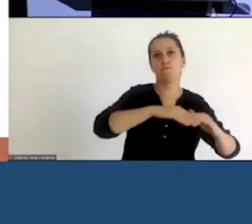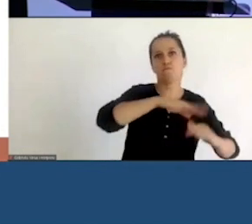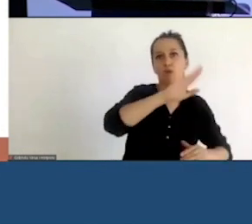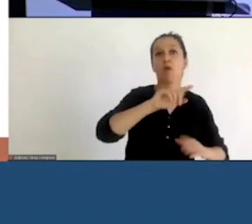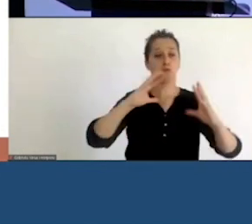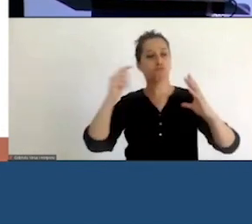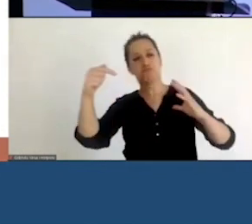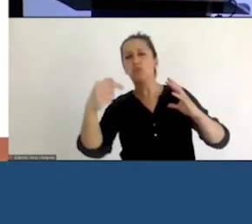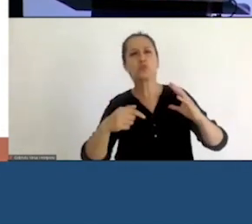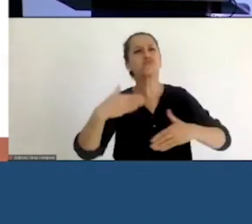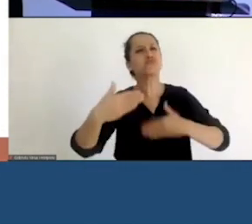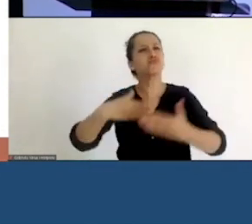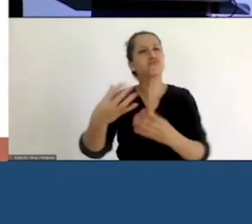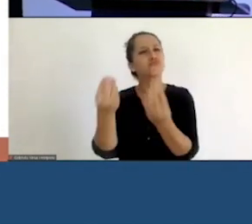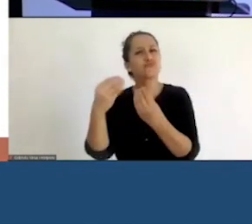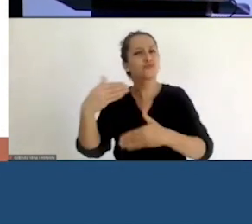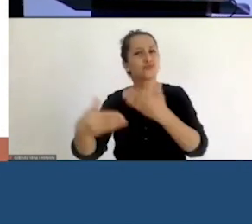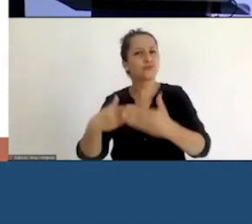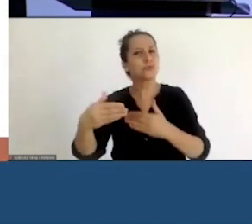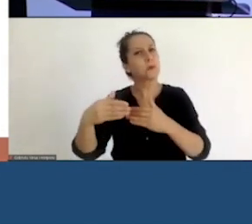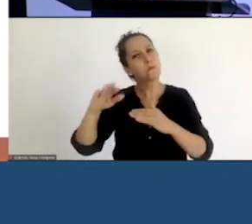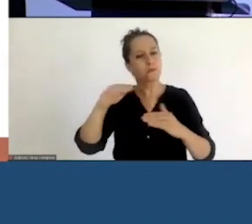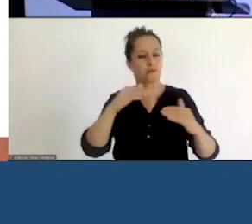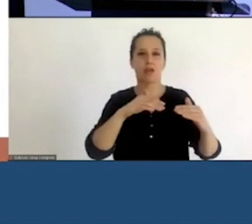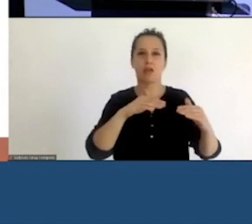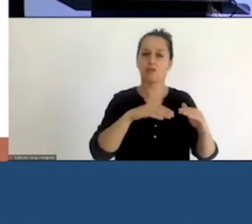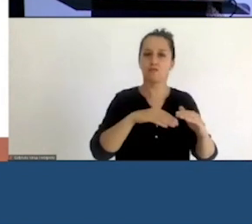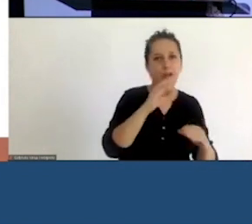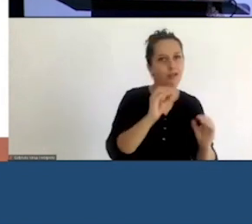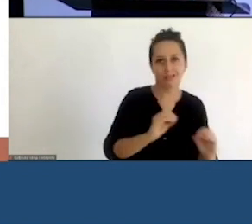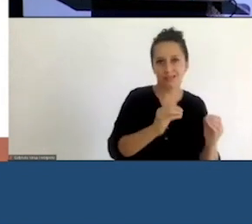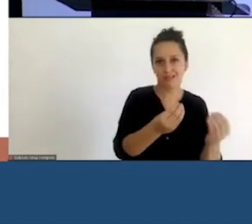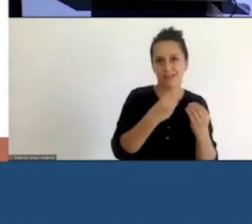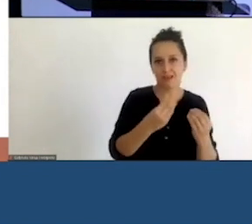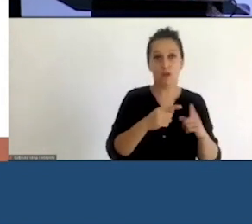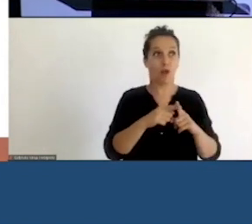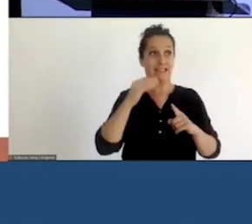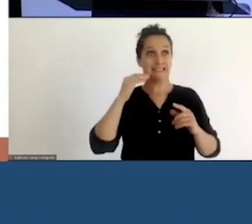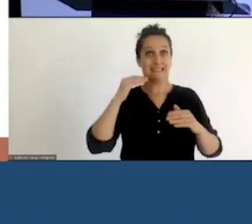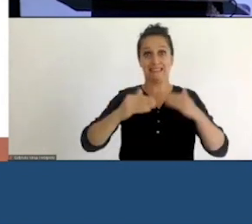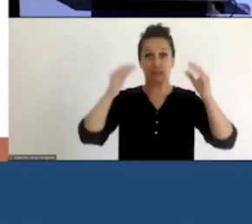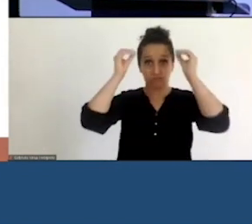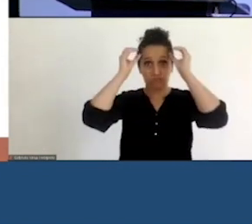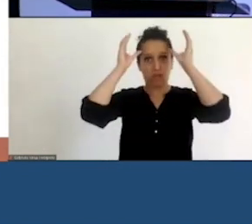the world. And we've also lost cognitive abilities that are so important,